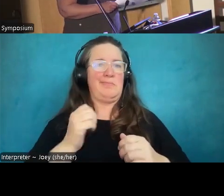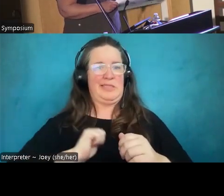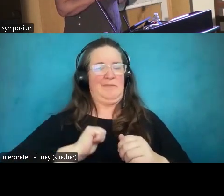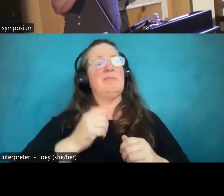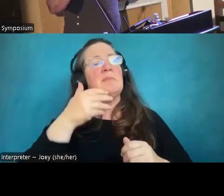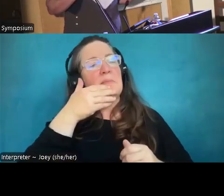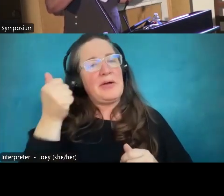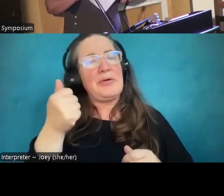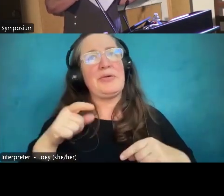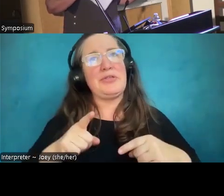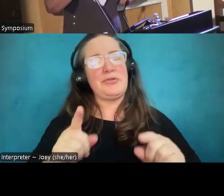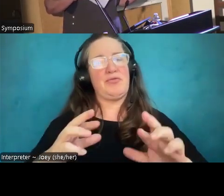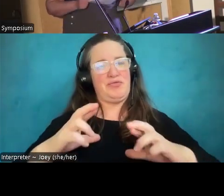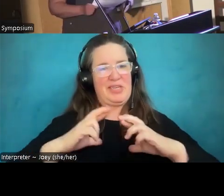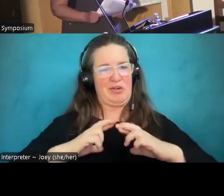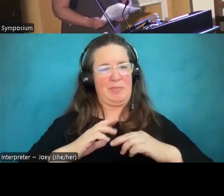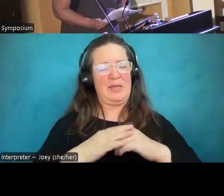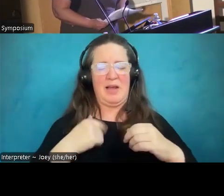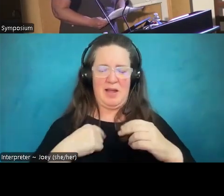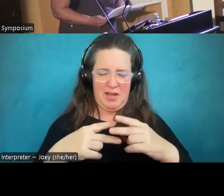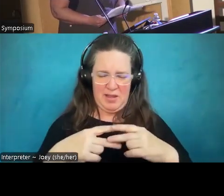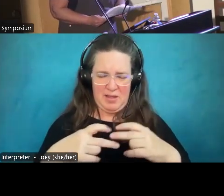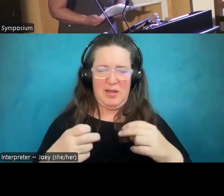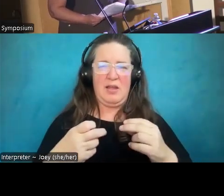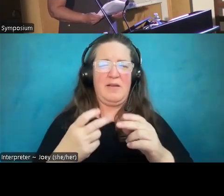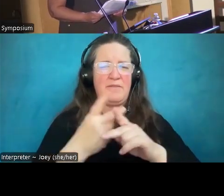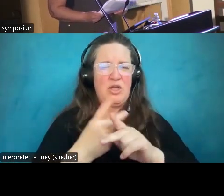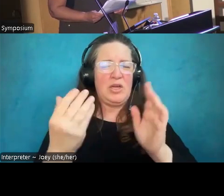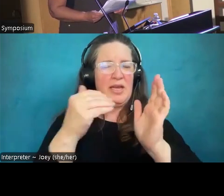I just kind of had to refigure things out once I wasn't working anymore.